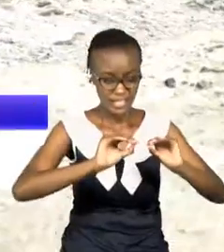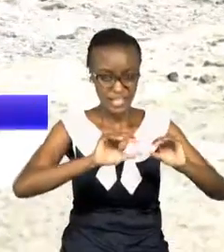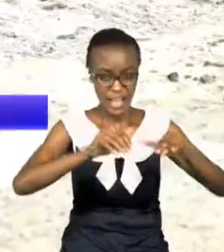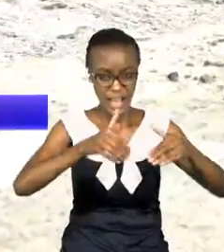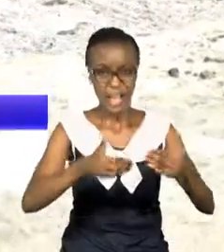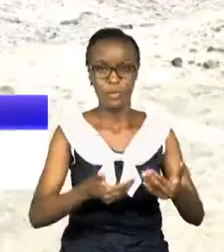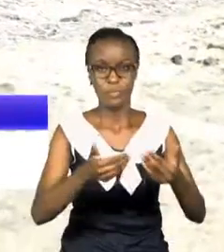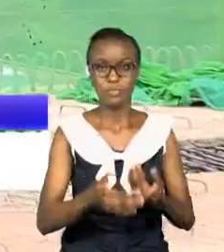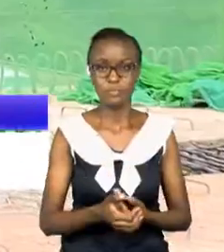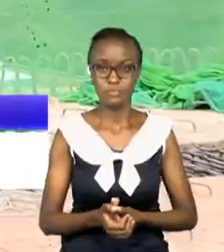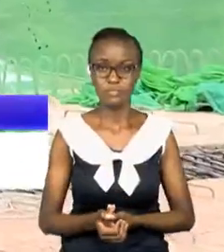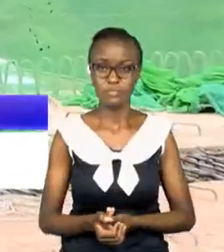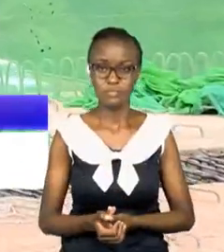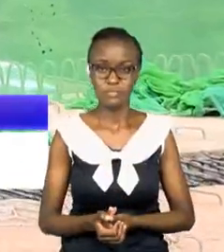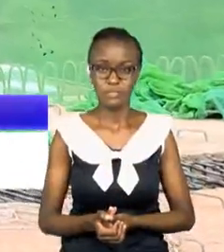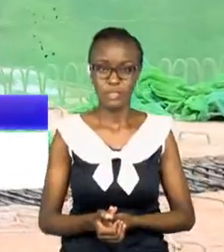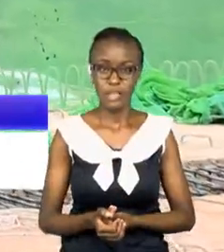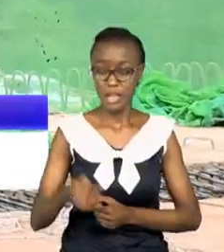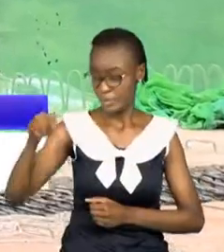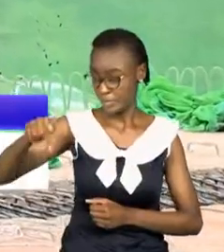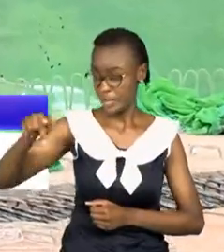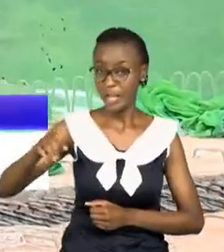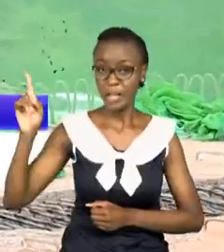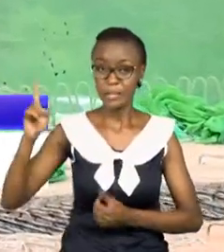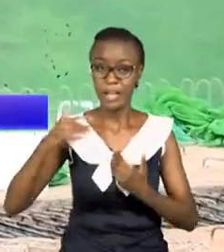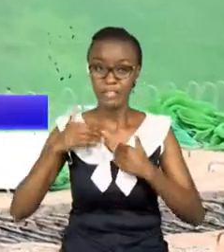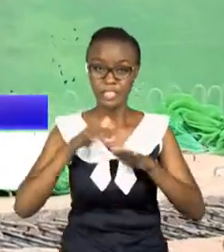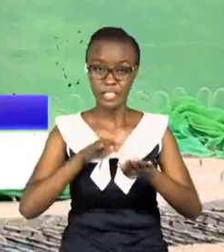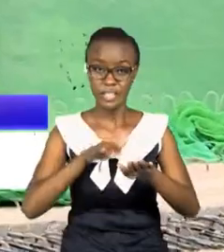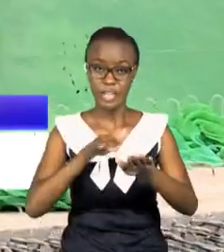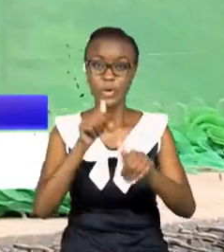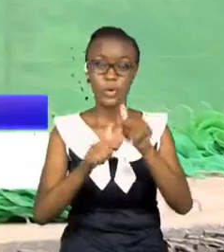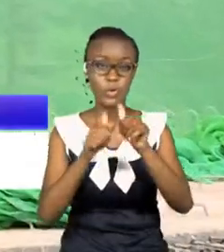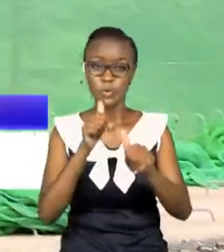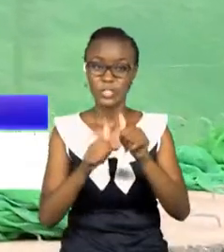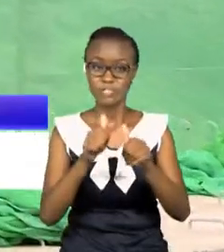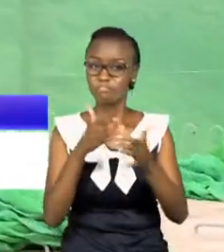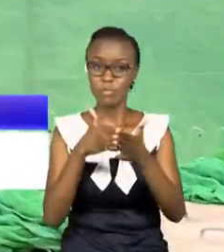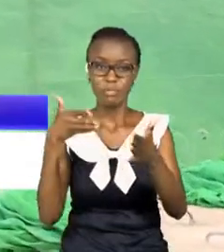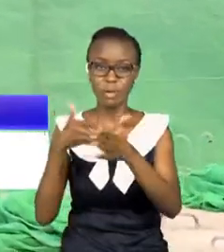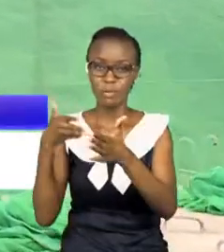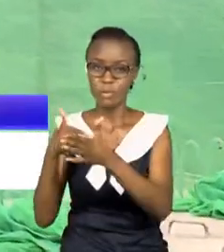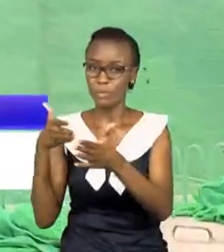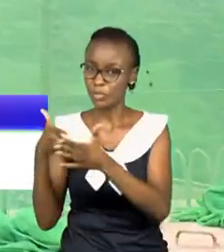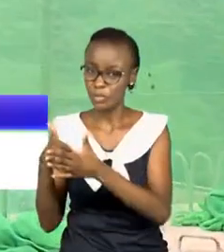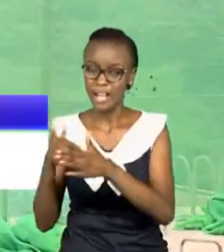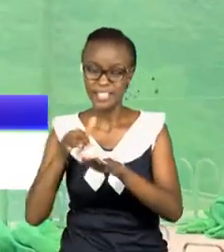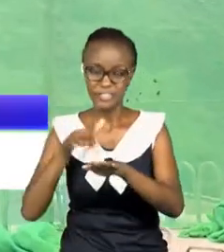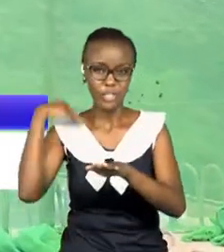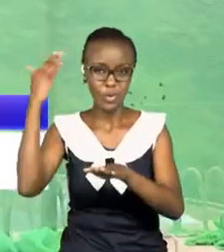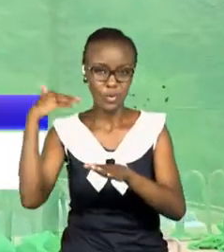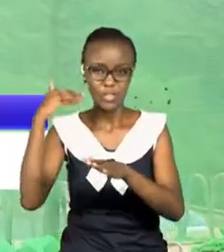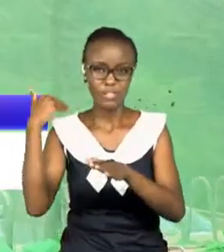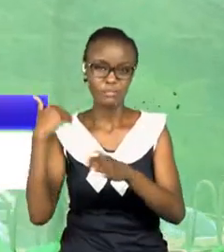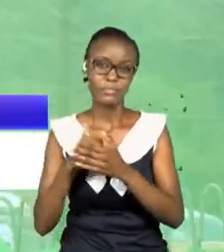work. Below me are traffic snarl-ups that have affected the Nairobi city for years. I am currently standing at